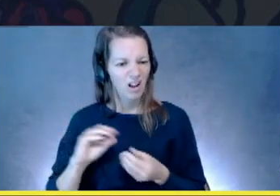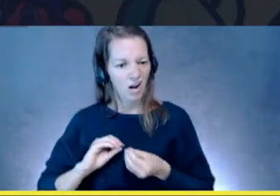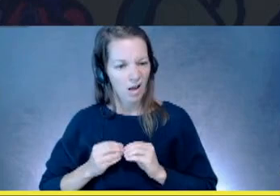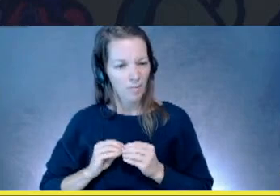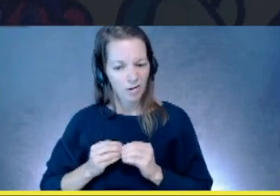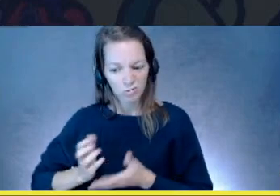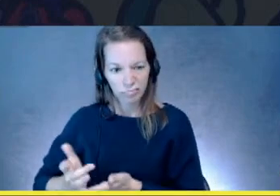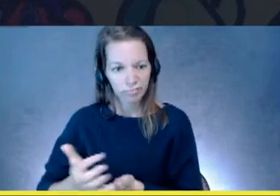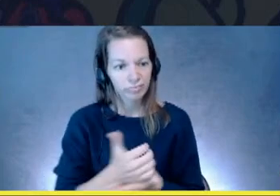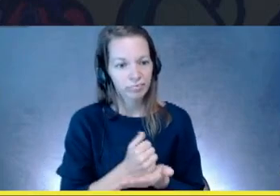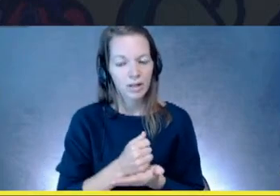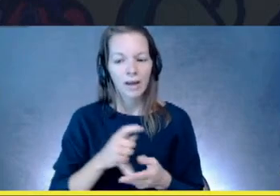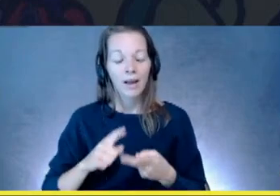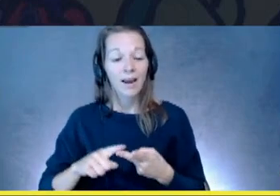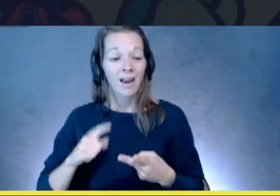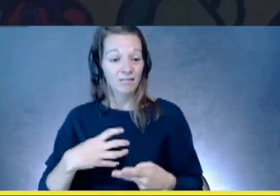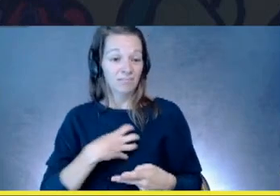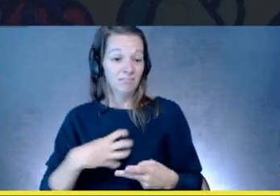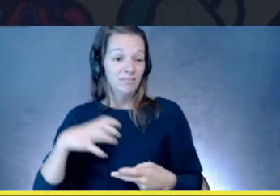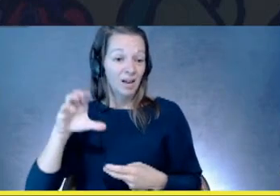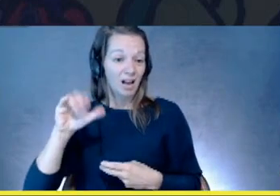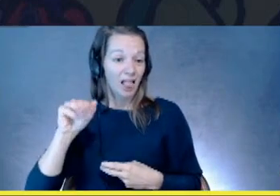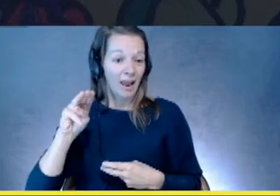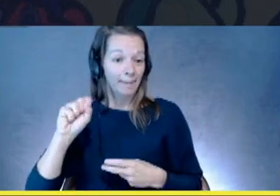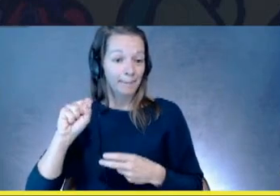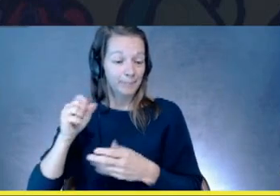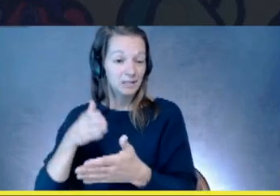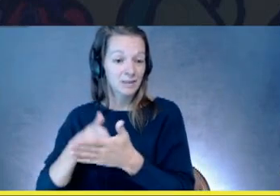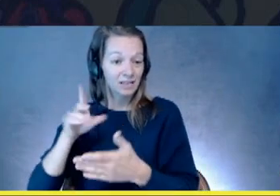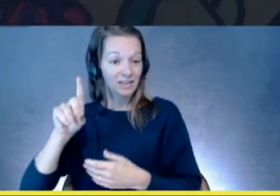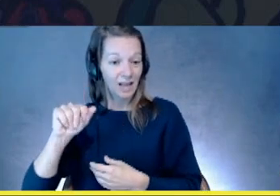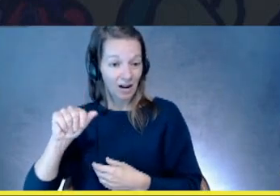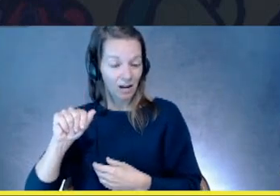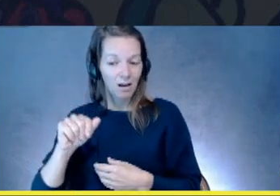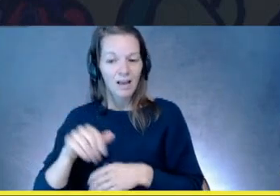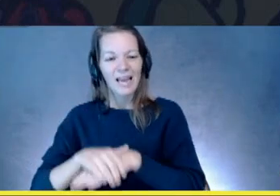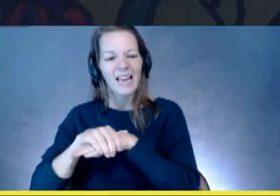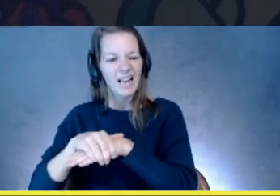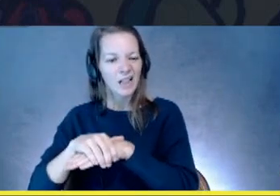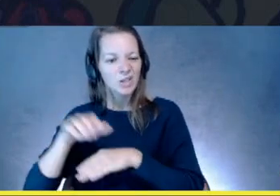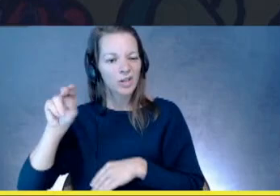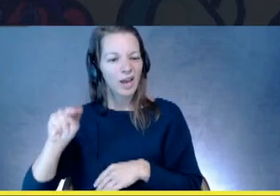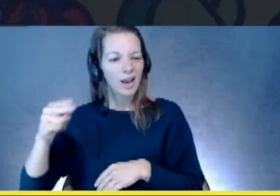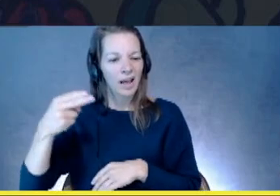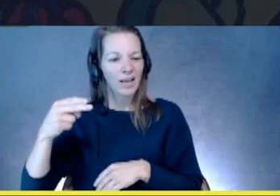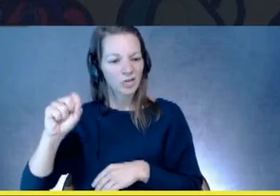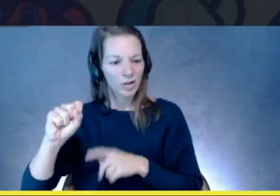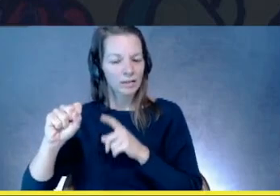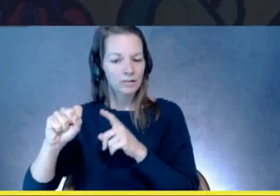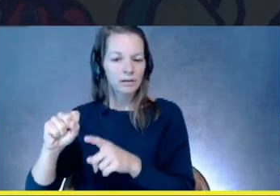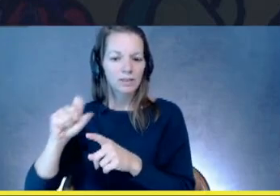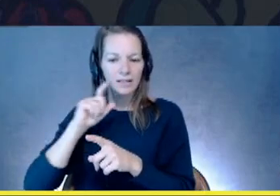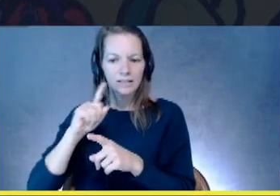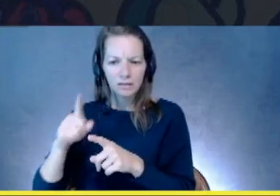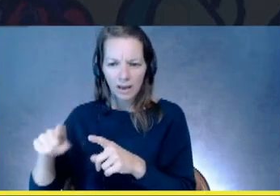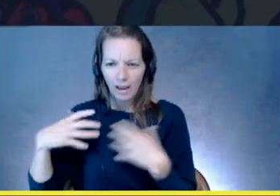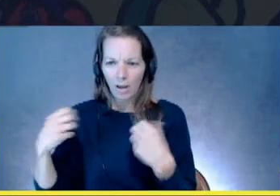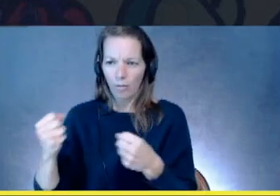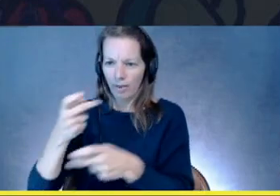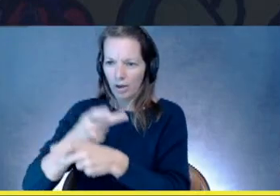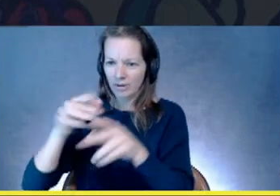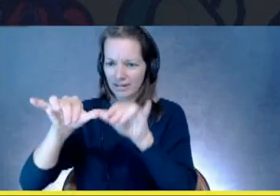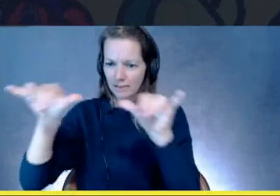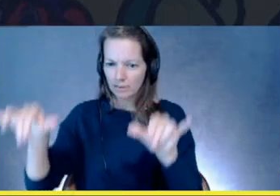data for the English NHS. And just to remind you, the English NHS is a tax-funded healthcare system that does